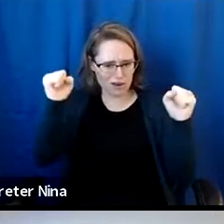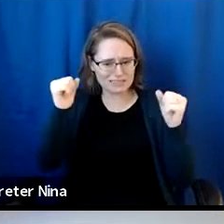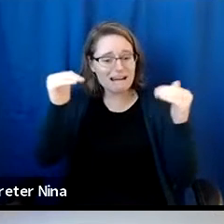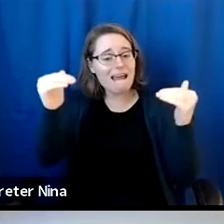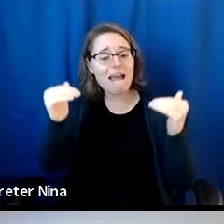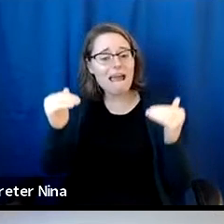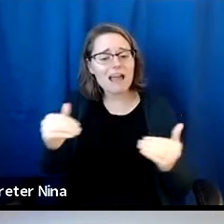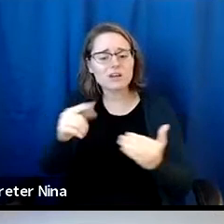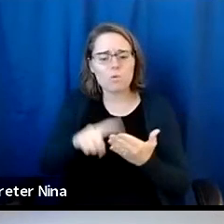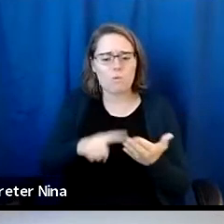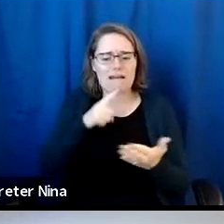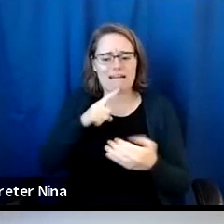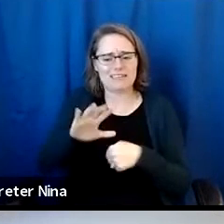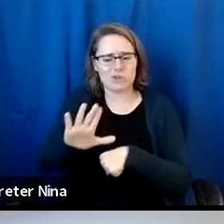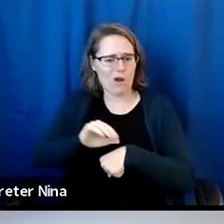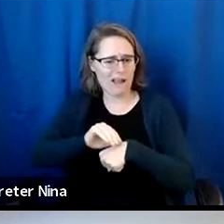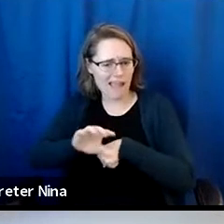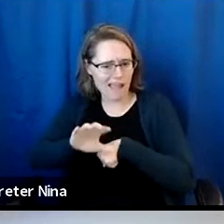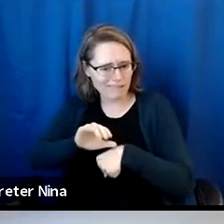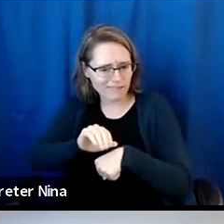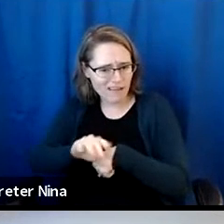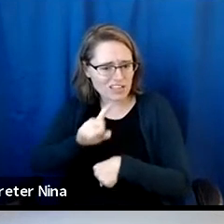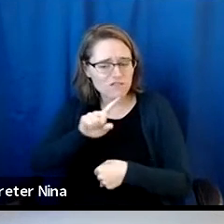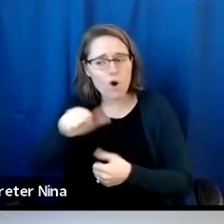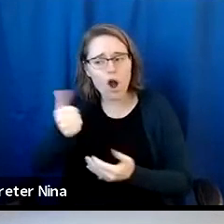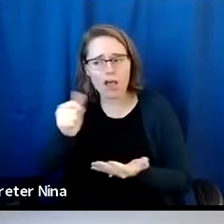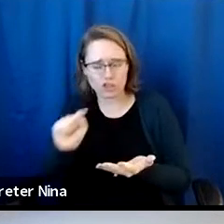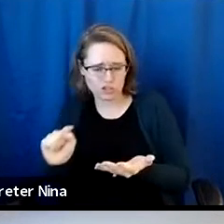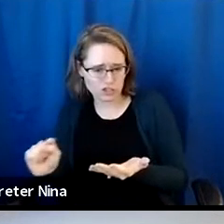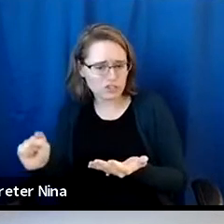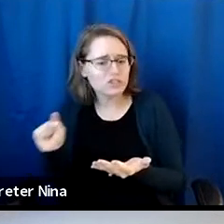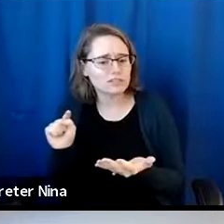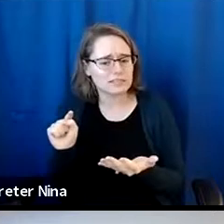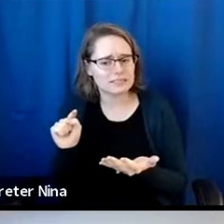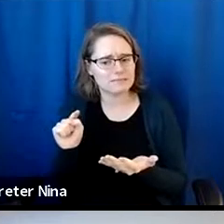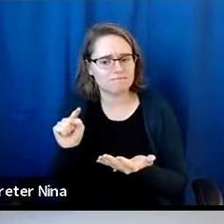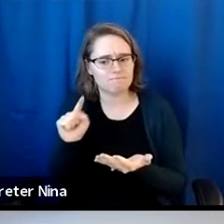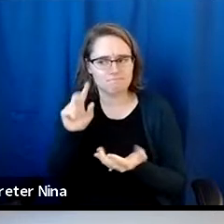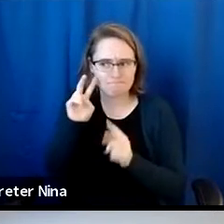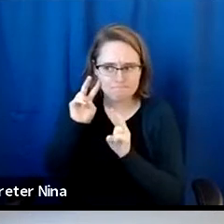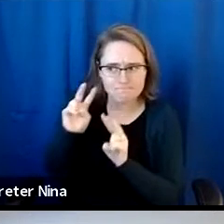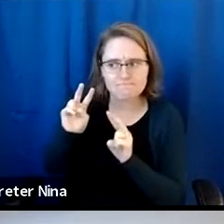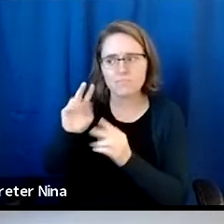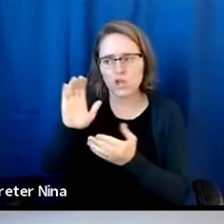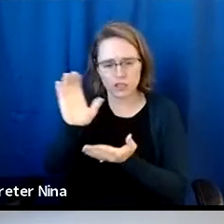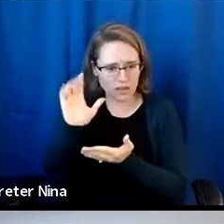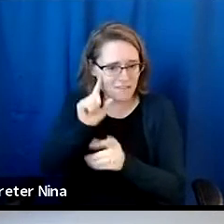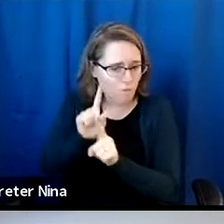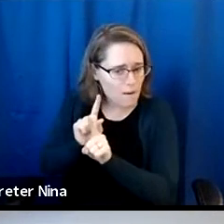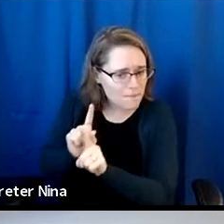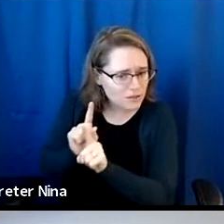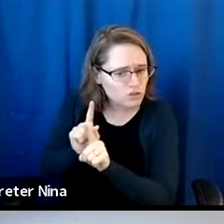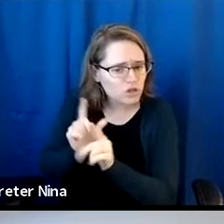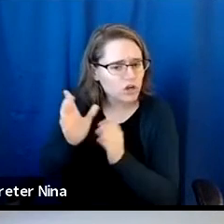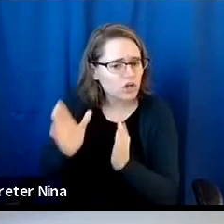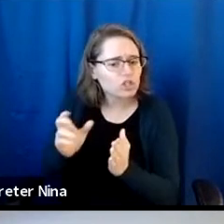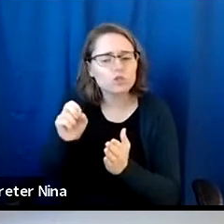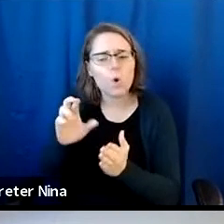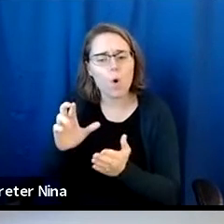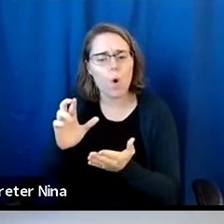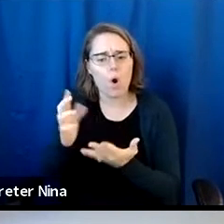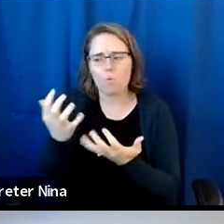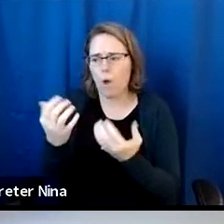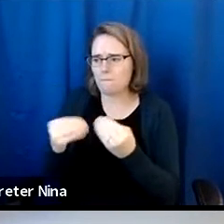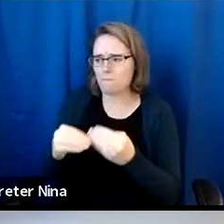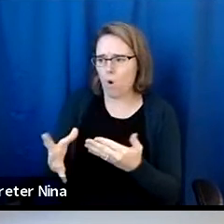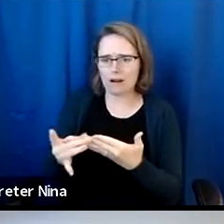is advice that you might have for others that who are looking for mentors or looking to really be guided